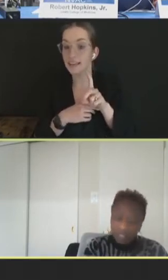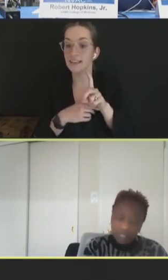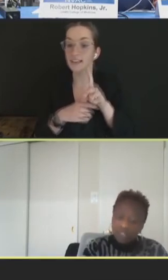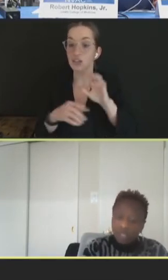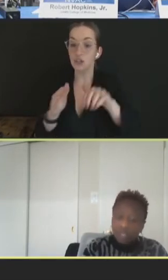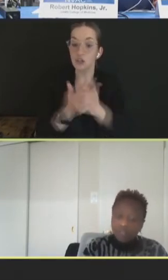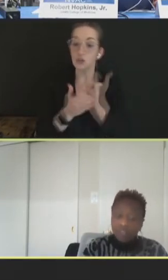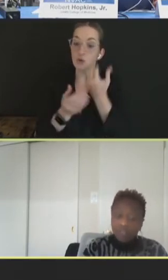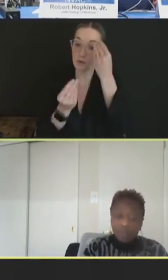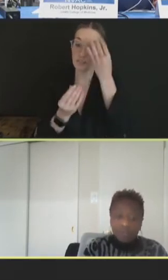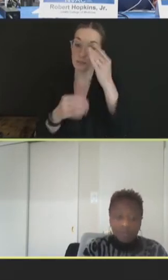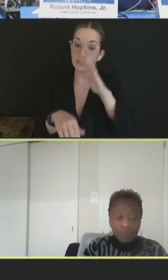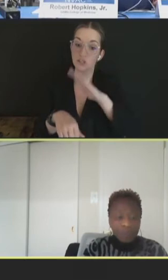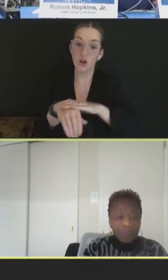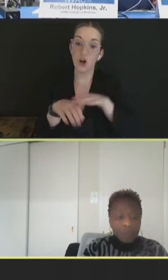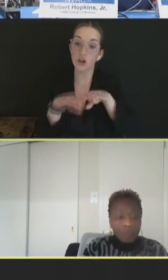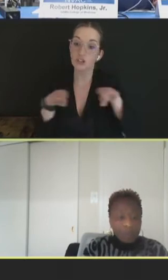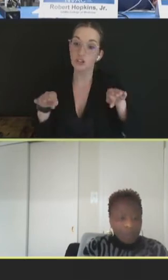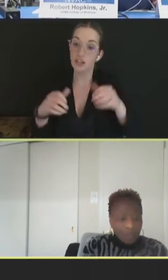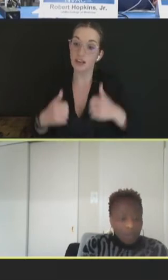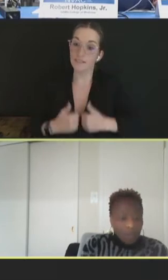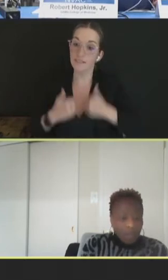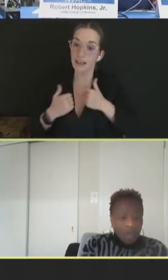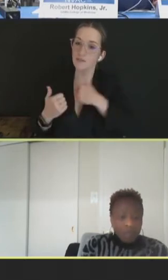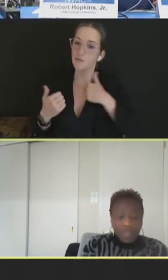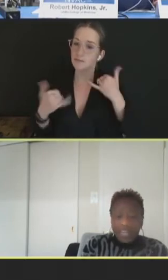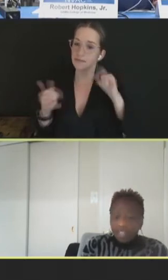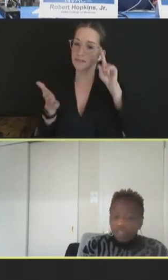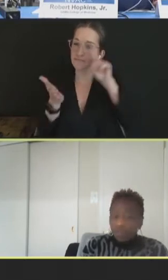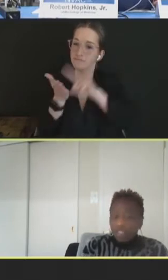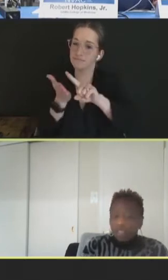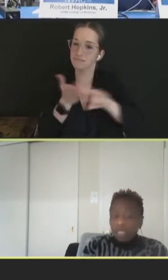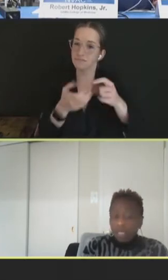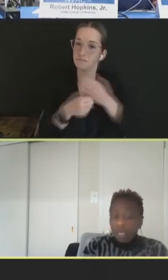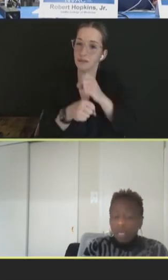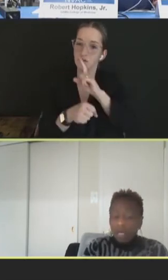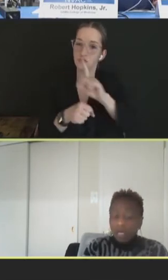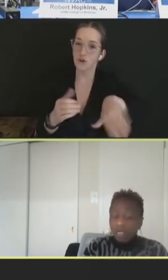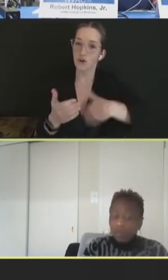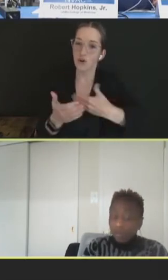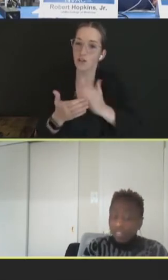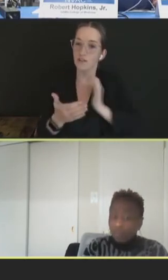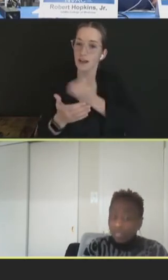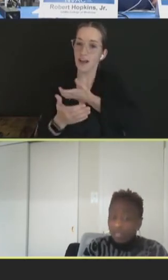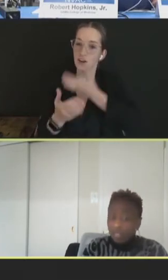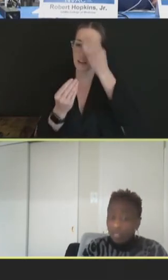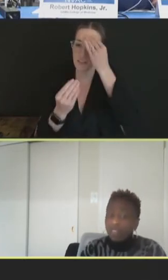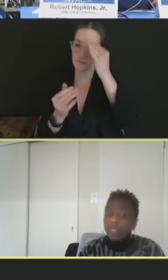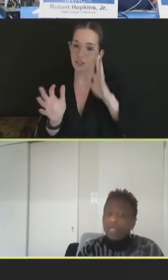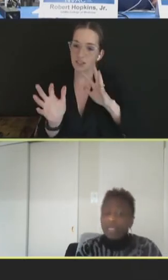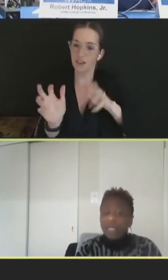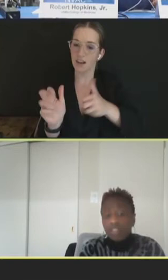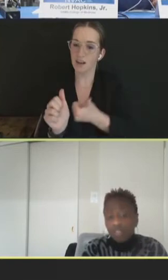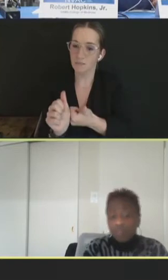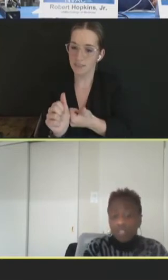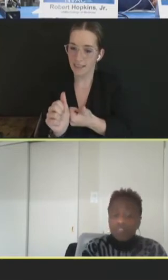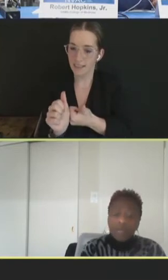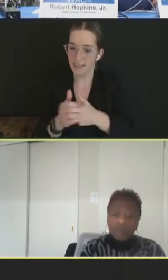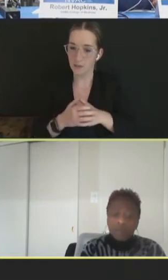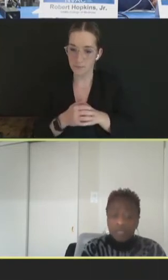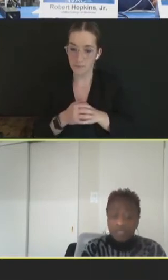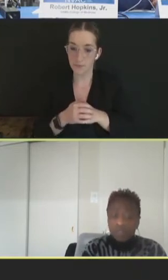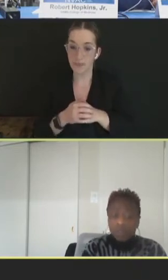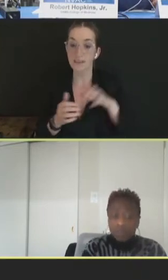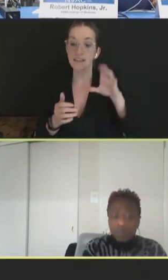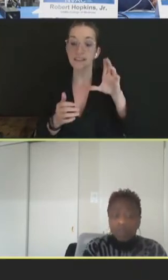life extension continues. The IHS routinely collaborates with the CDC and engages with